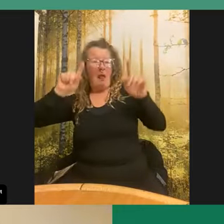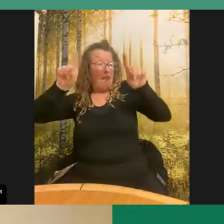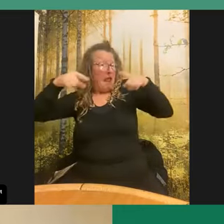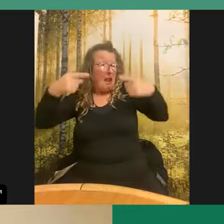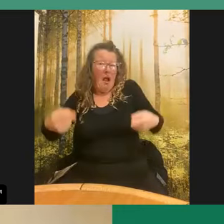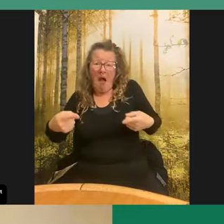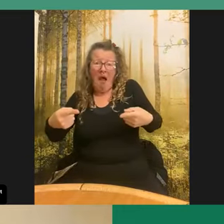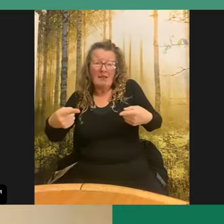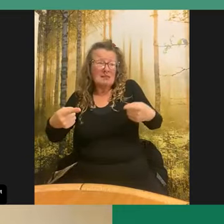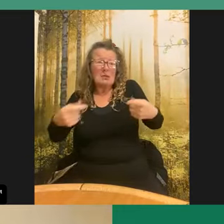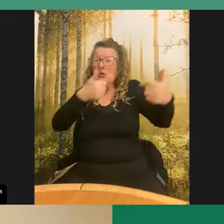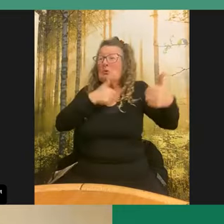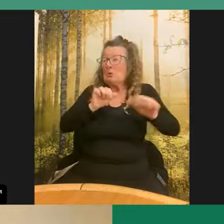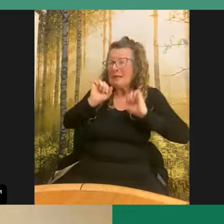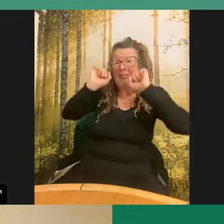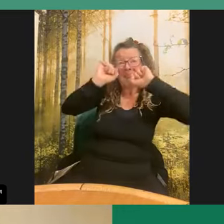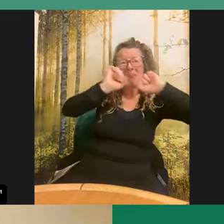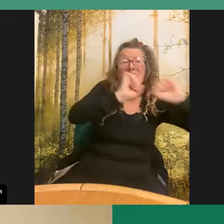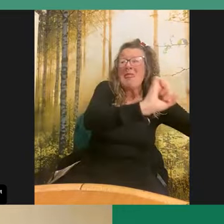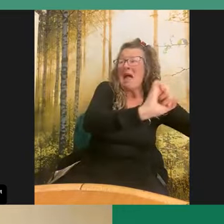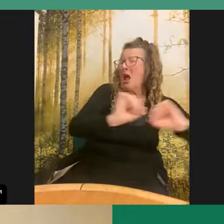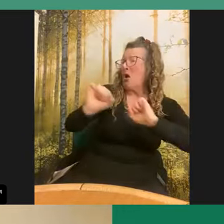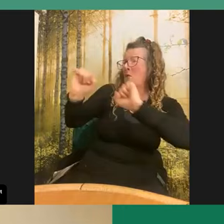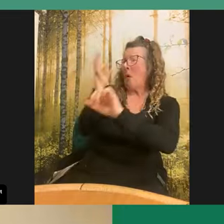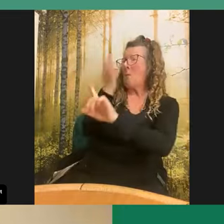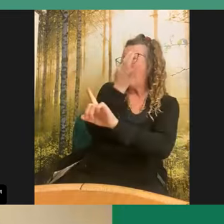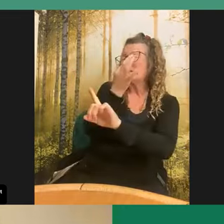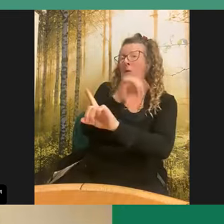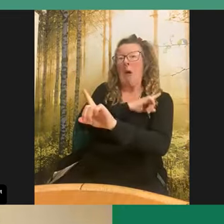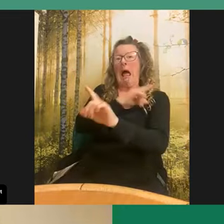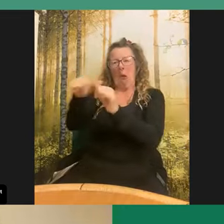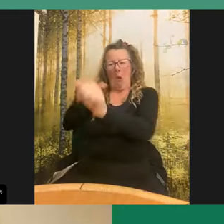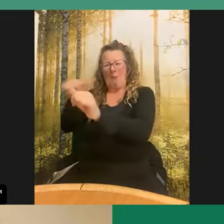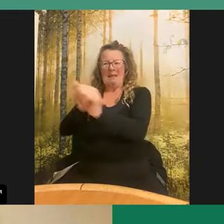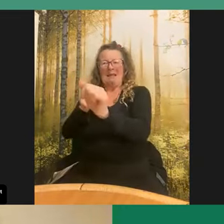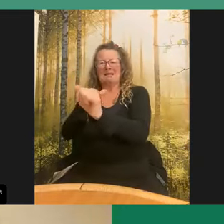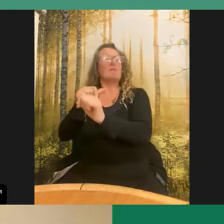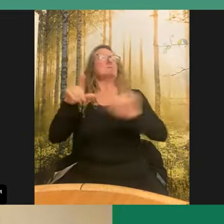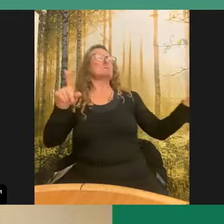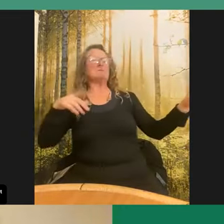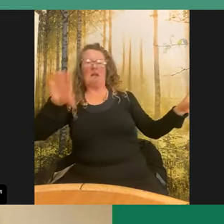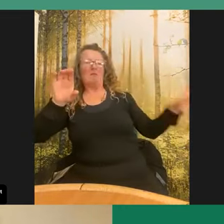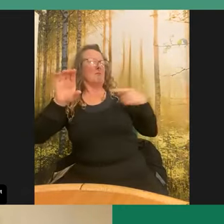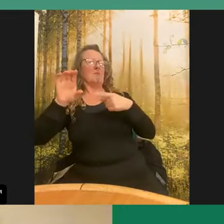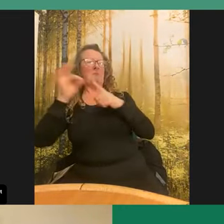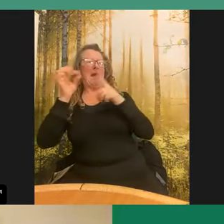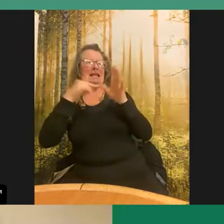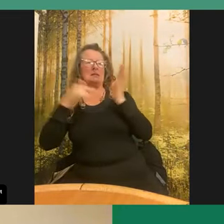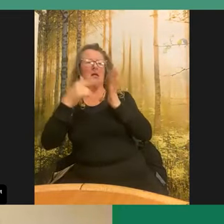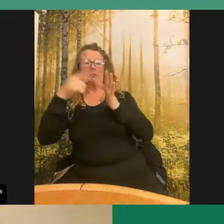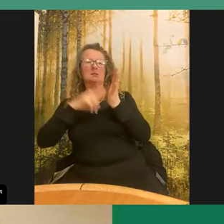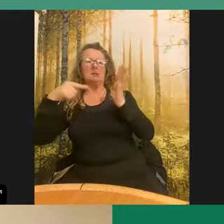you know, their own version. I was telling someone today about that, and they were like, you know, that's just absolutely mind-blowing. And it's kind of, that feels purposeful, you know, that